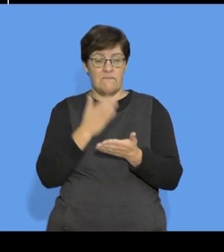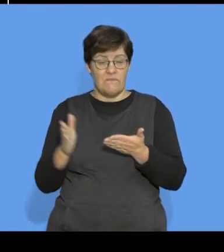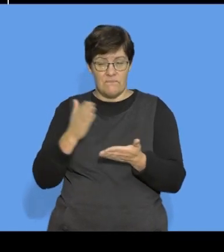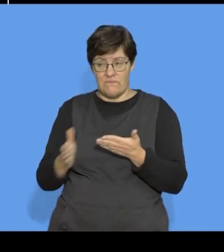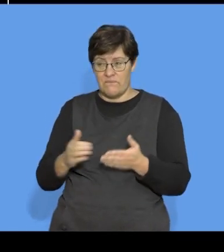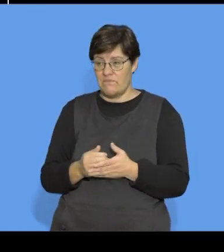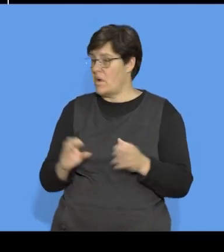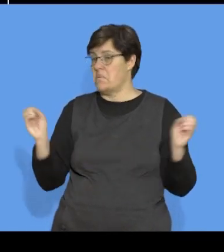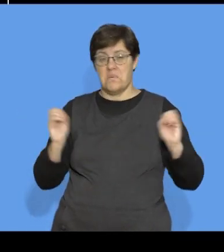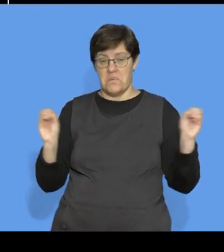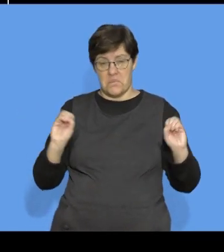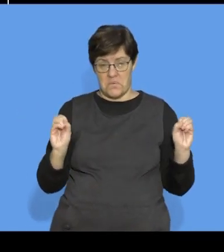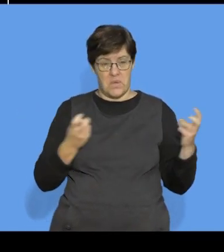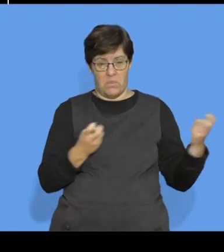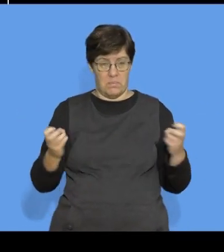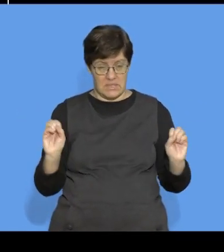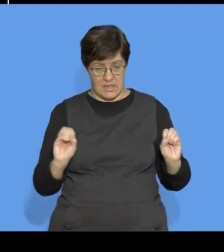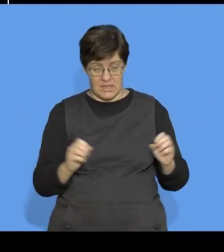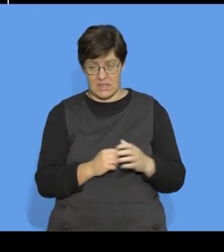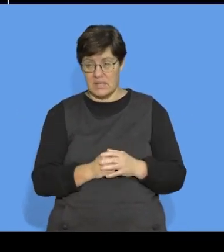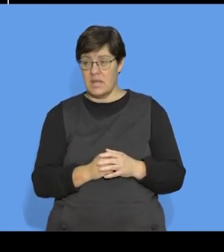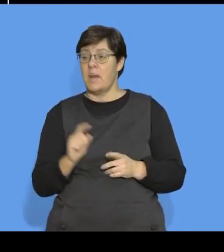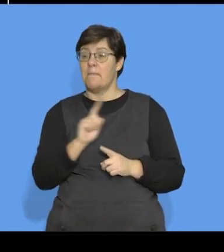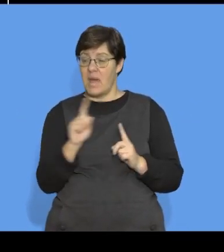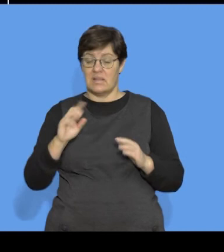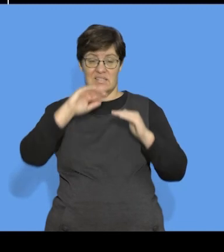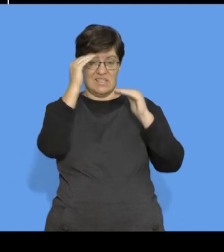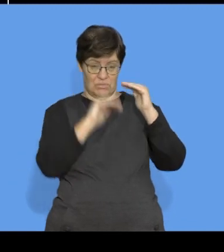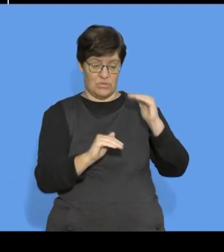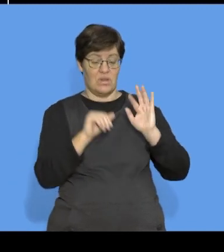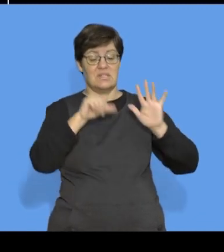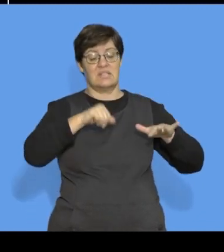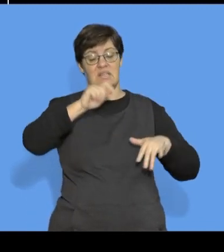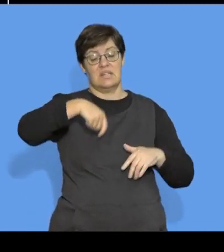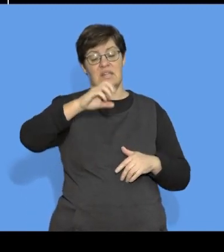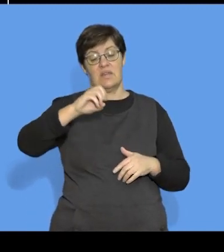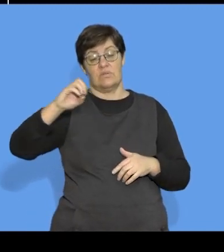Your disposals, there was no disposal of equipment, but there